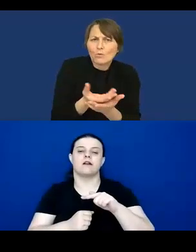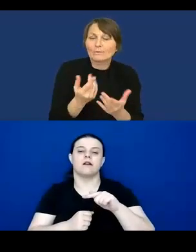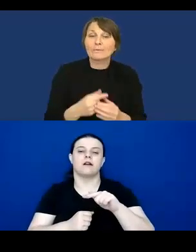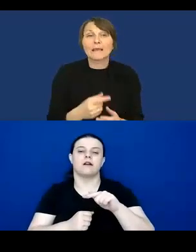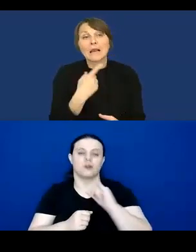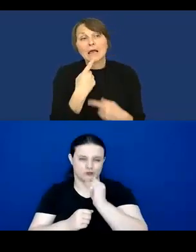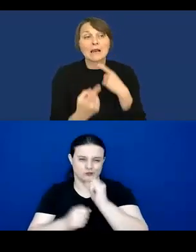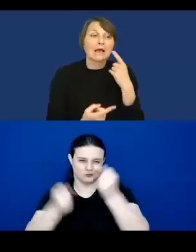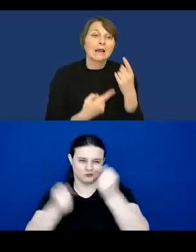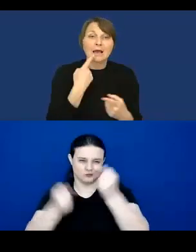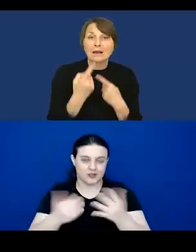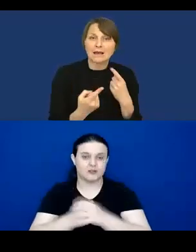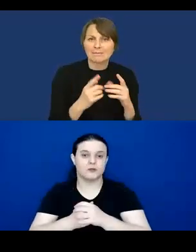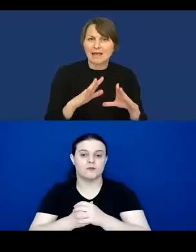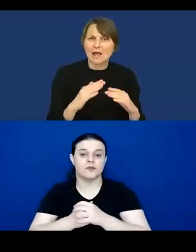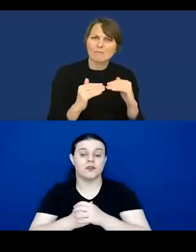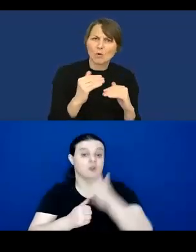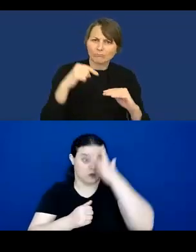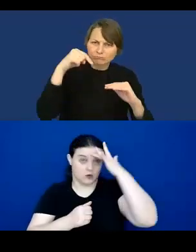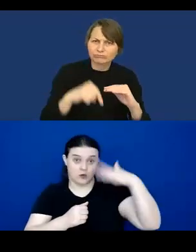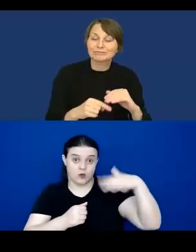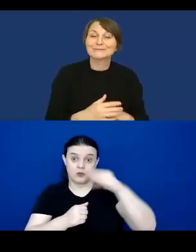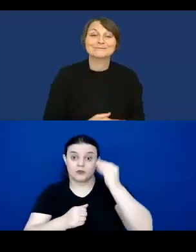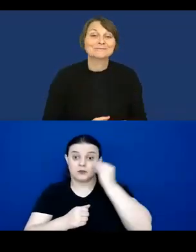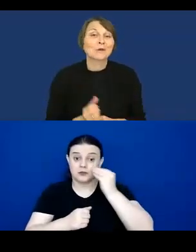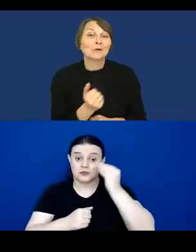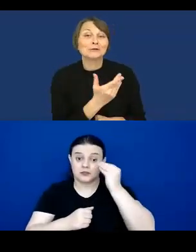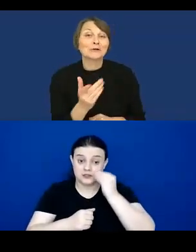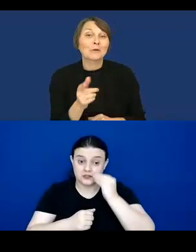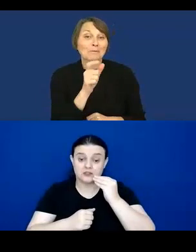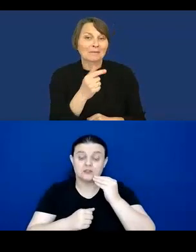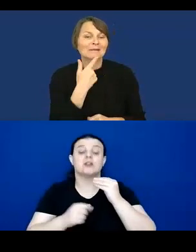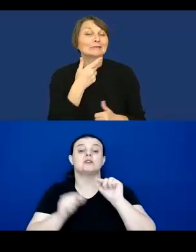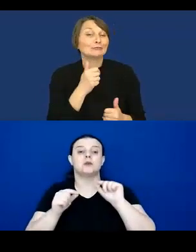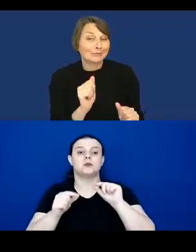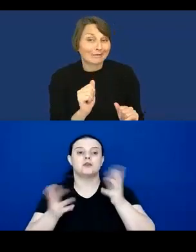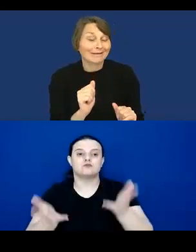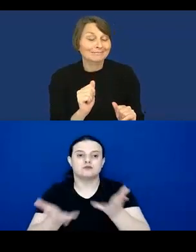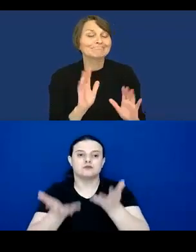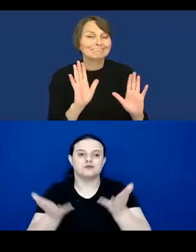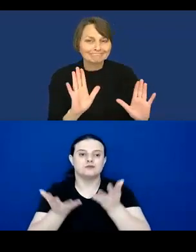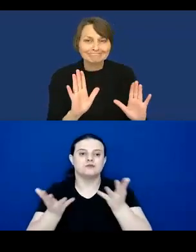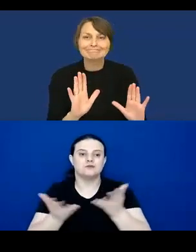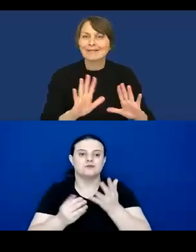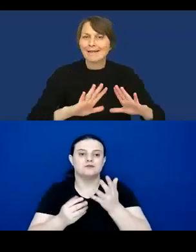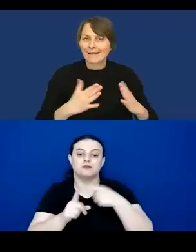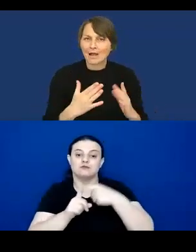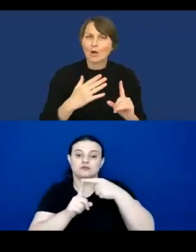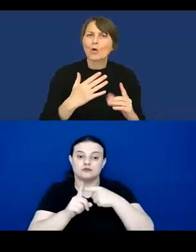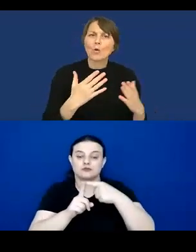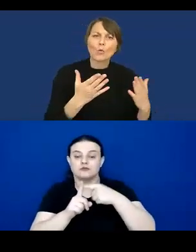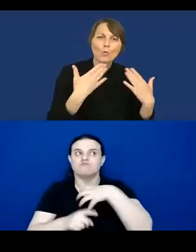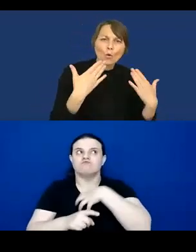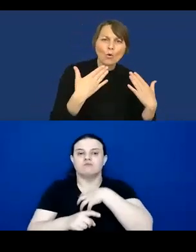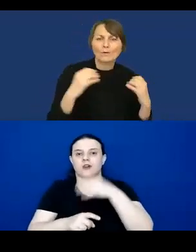you. And so people tried it with thermal stimulation, that you could present a warm